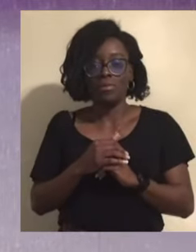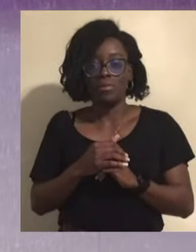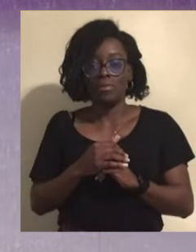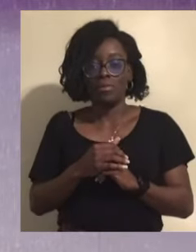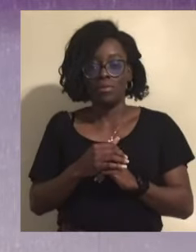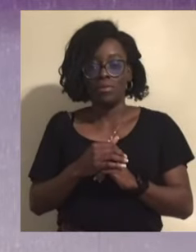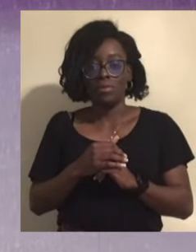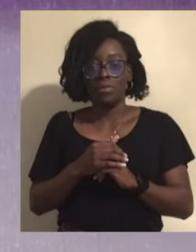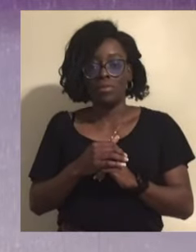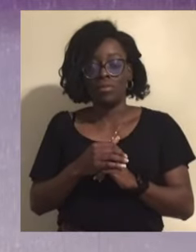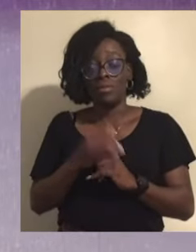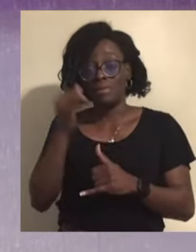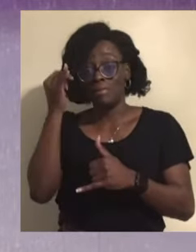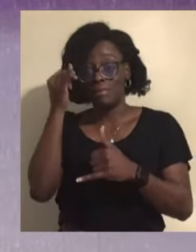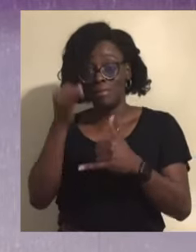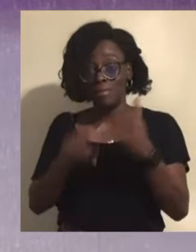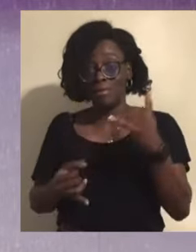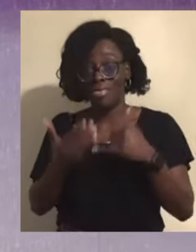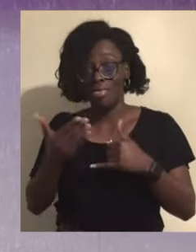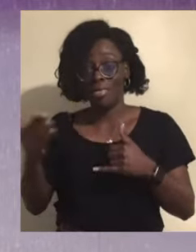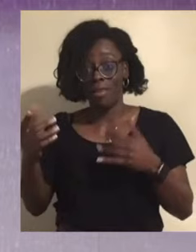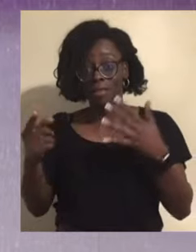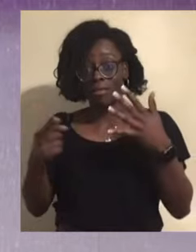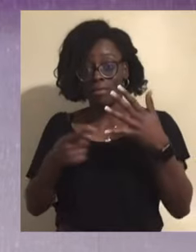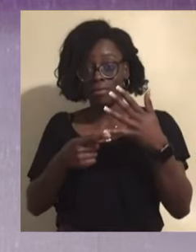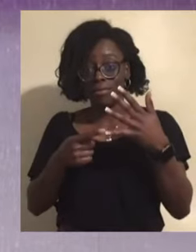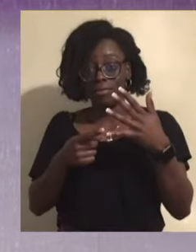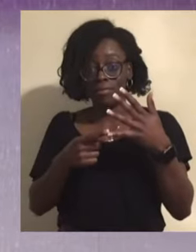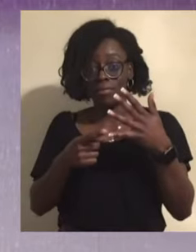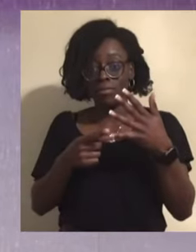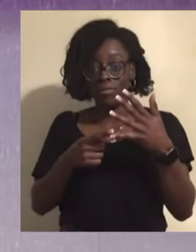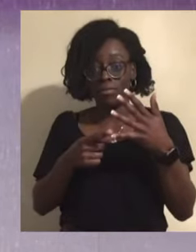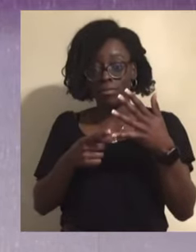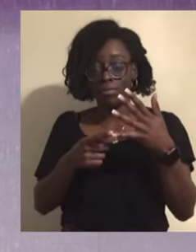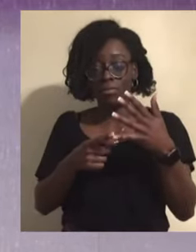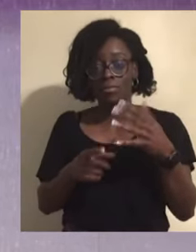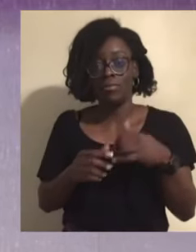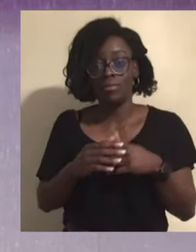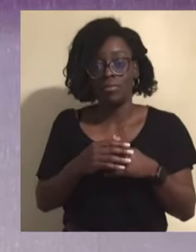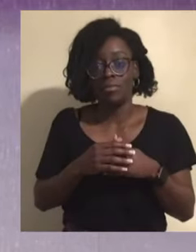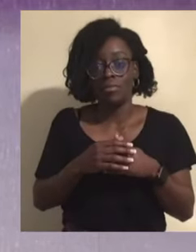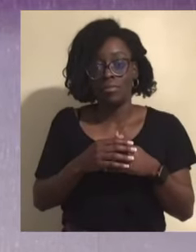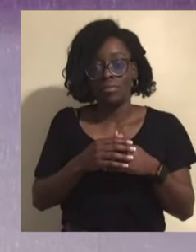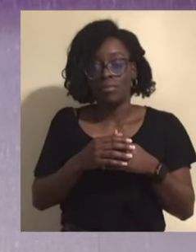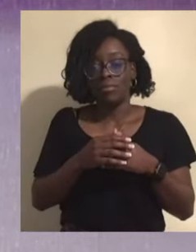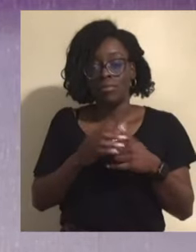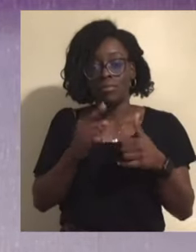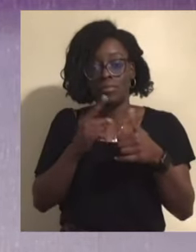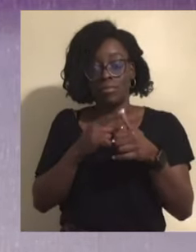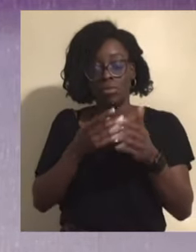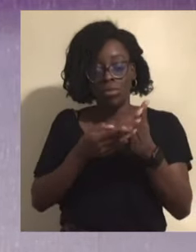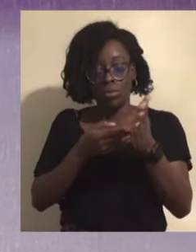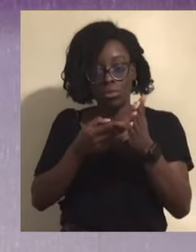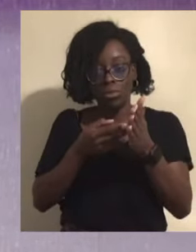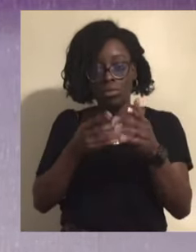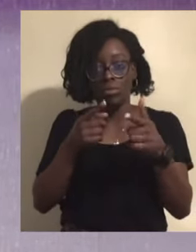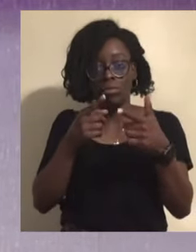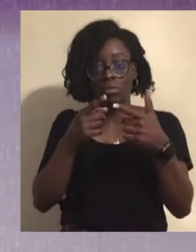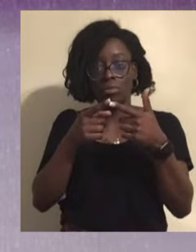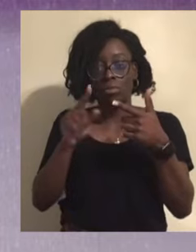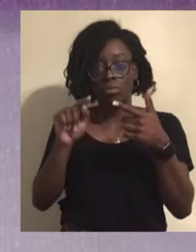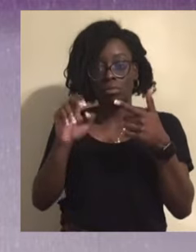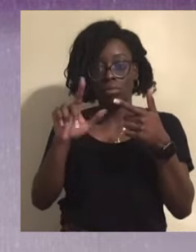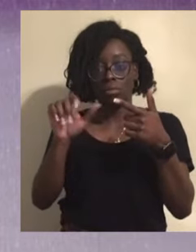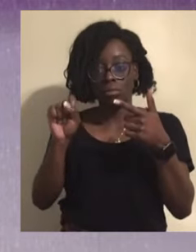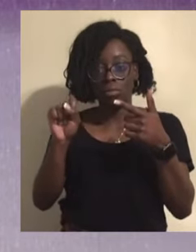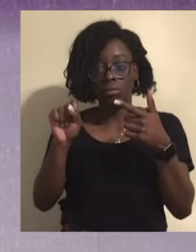thing. You need truth. You need tools. You need